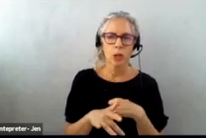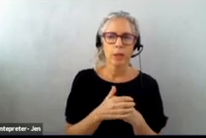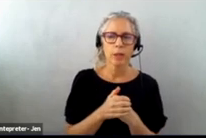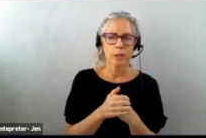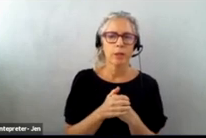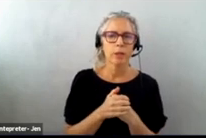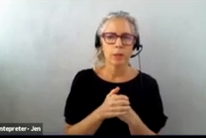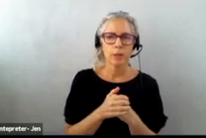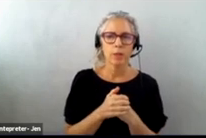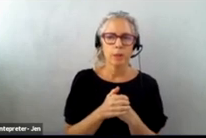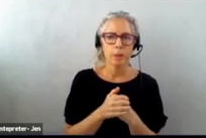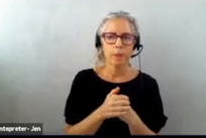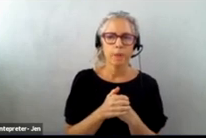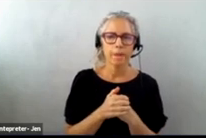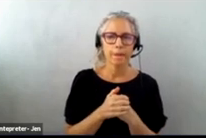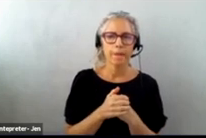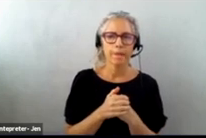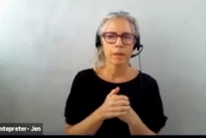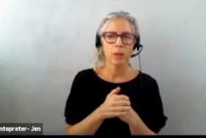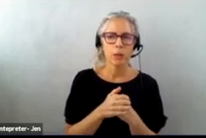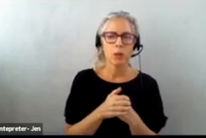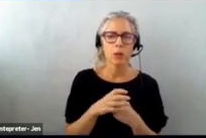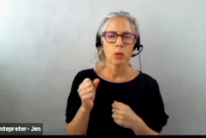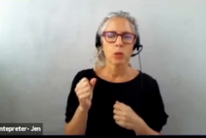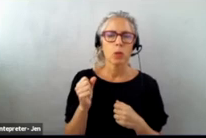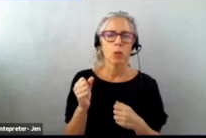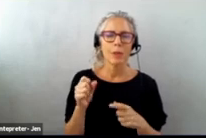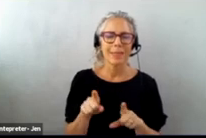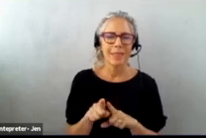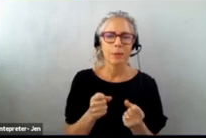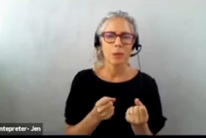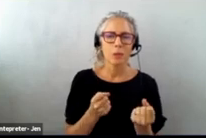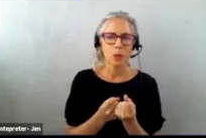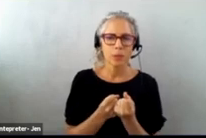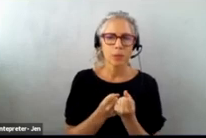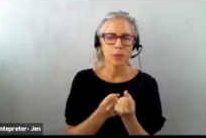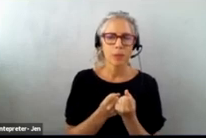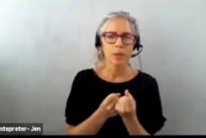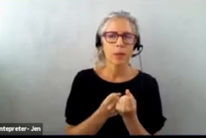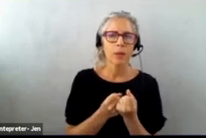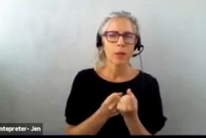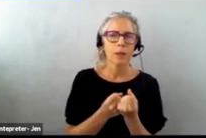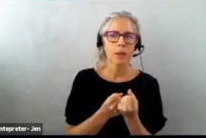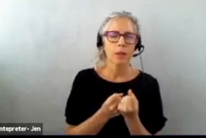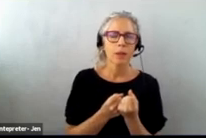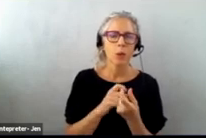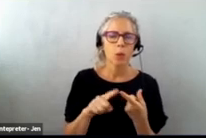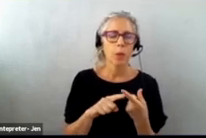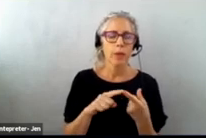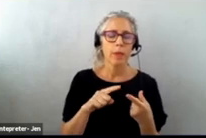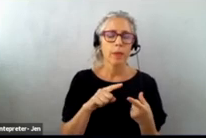they kind of disappear. And so what people are saying is that these same supports, even for when that child becomes an